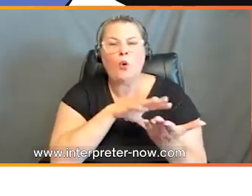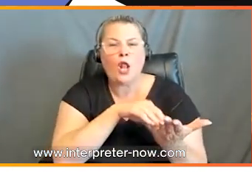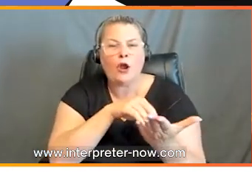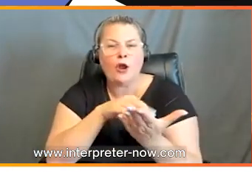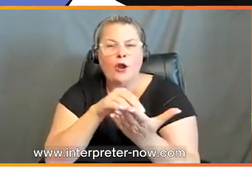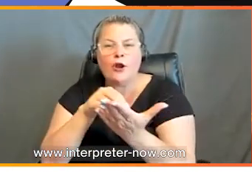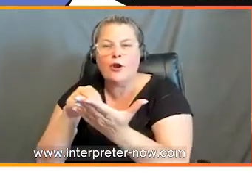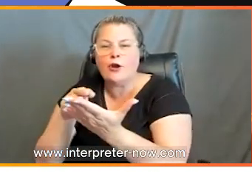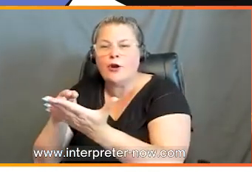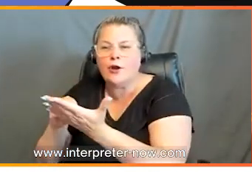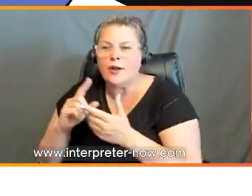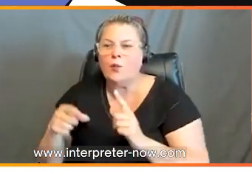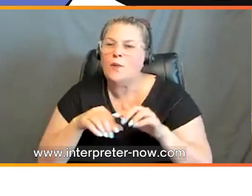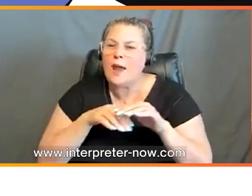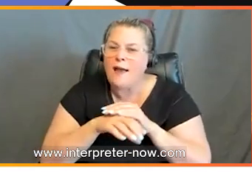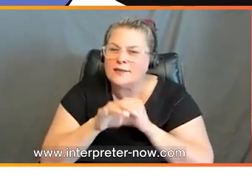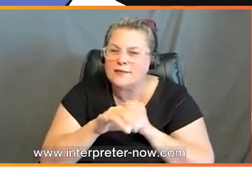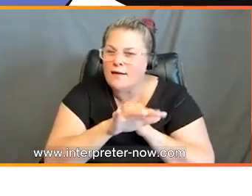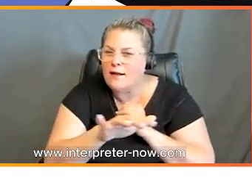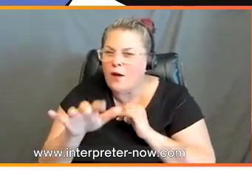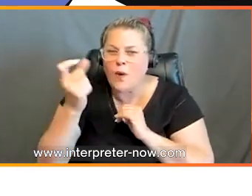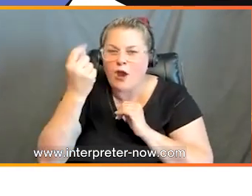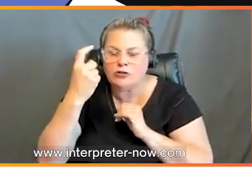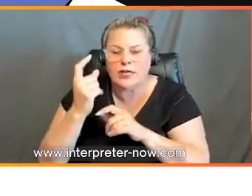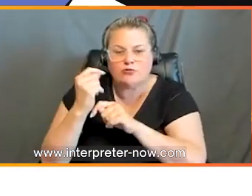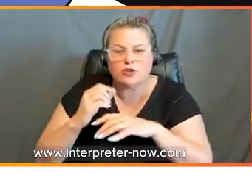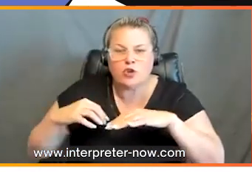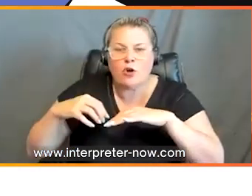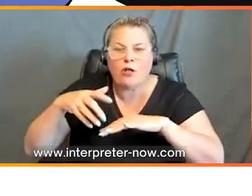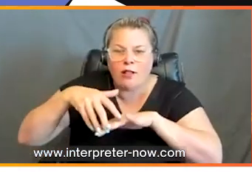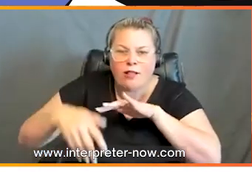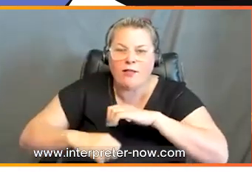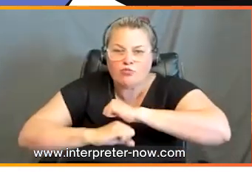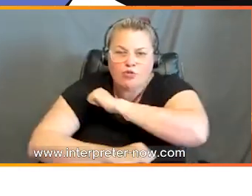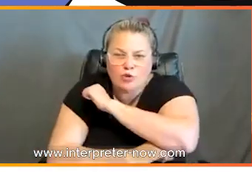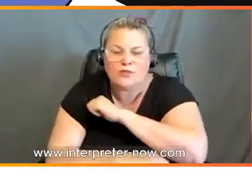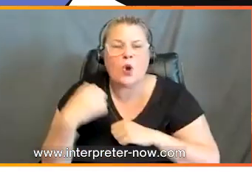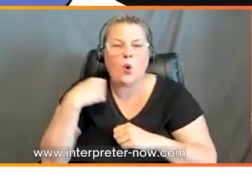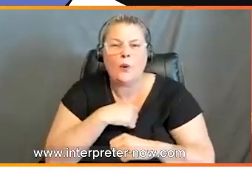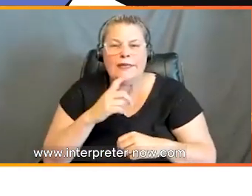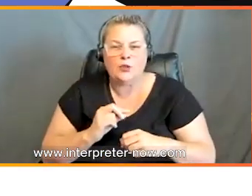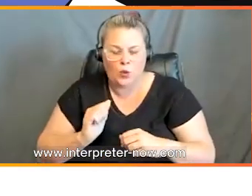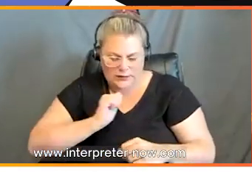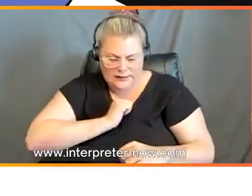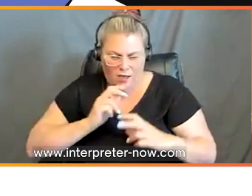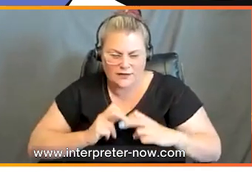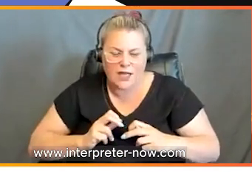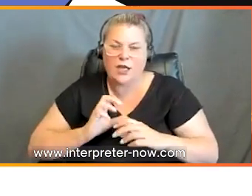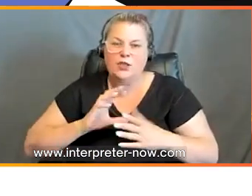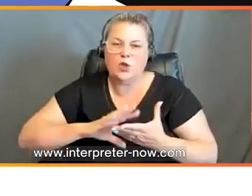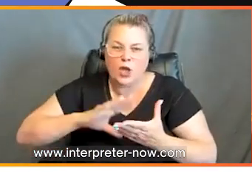We understand the traditional roots of it. We do our self-study to learn about the cultural root of